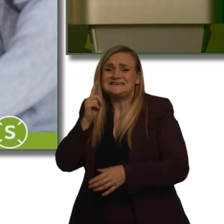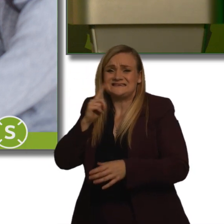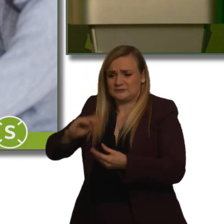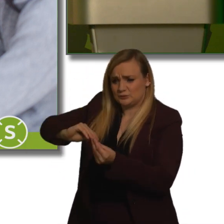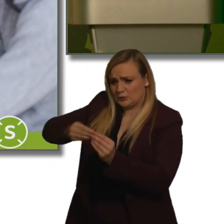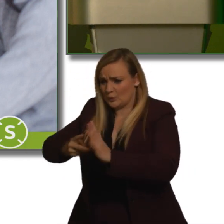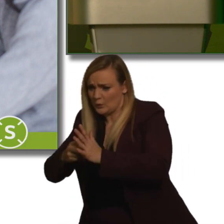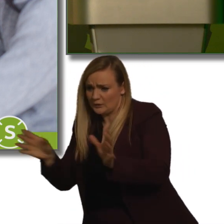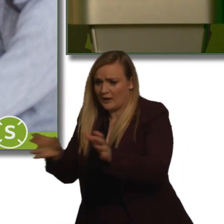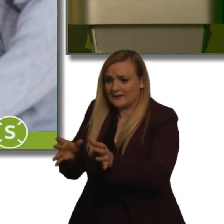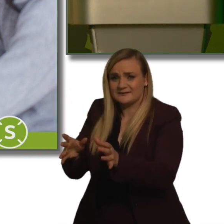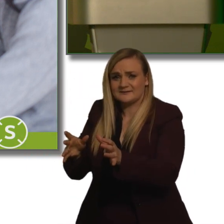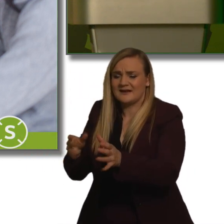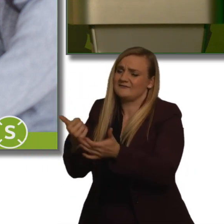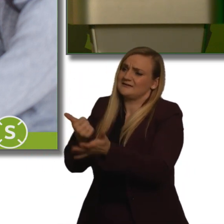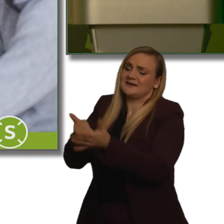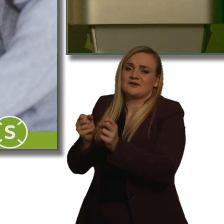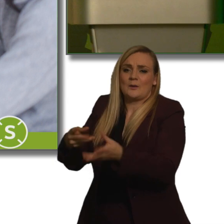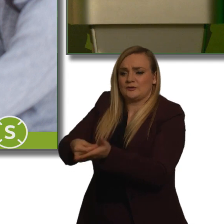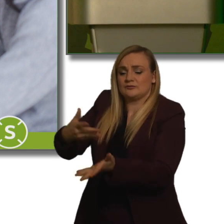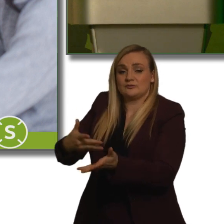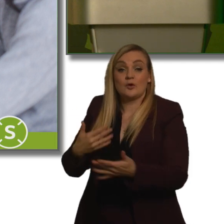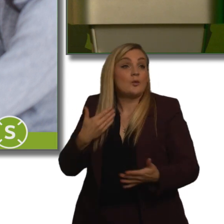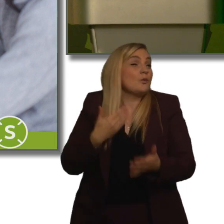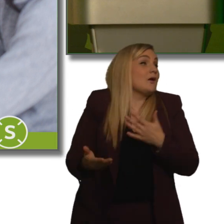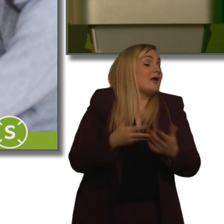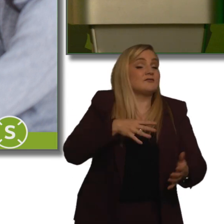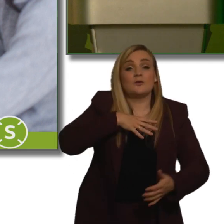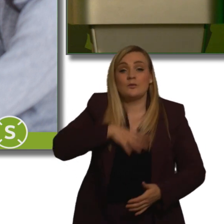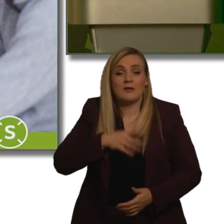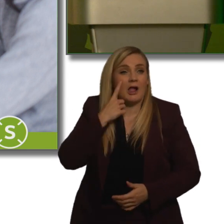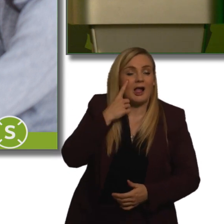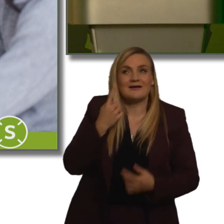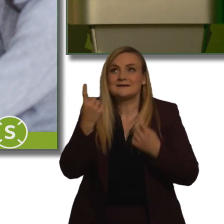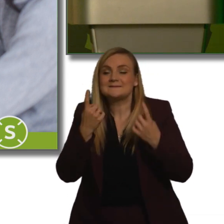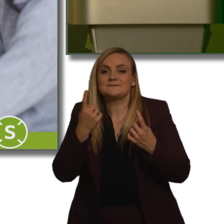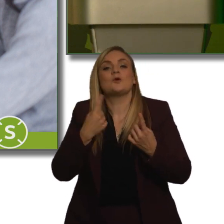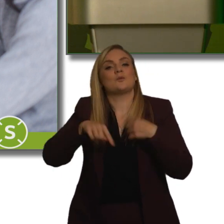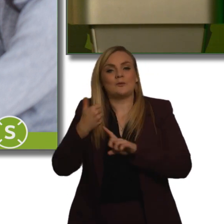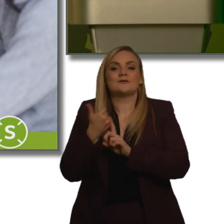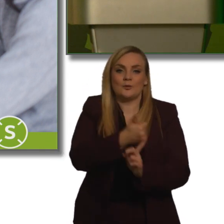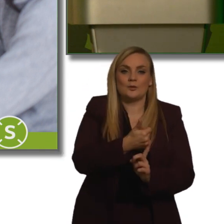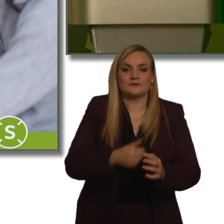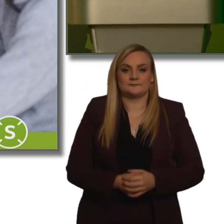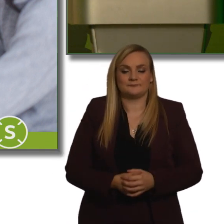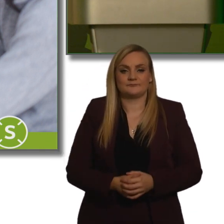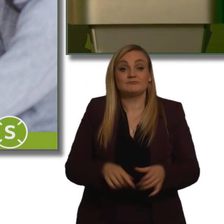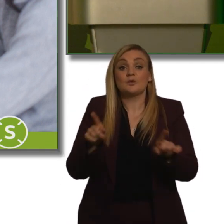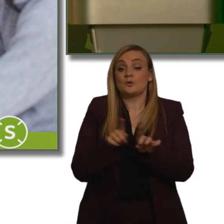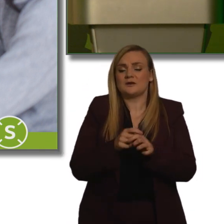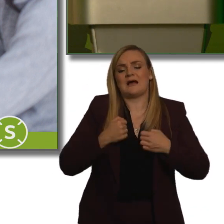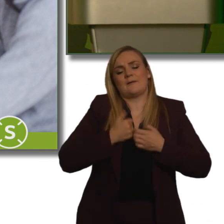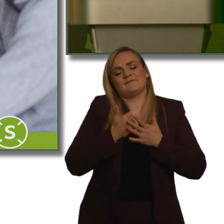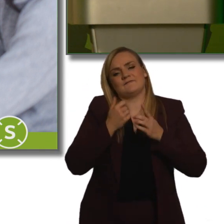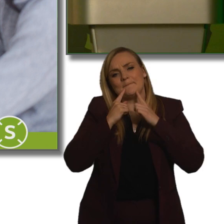everyone. Whatever you decide to do, we're here to help every step of the way. You'll also be supported by our amazing volunteers,